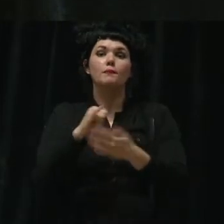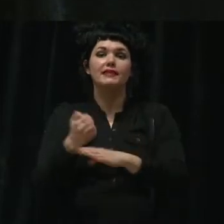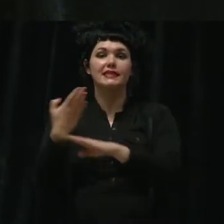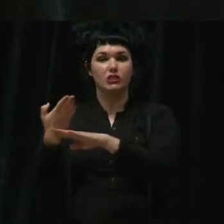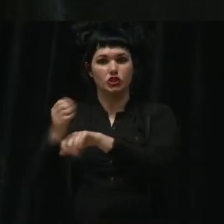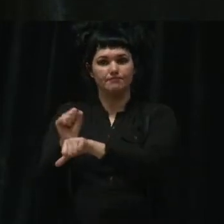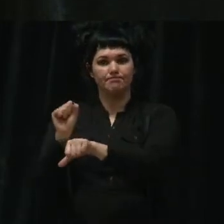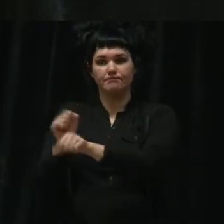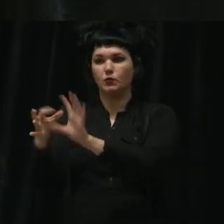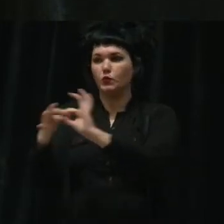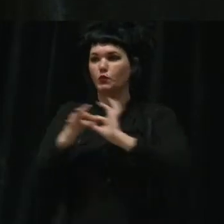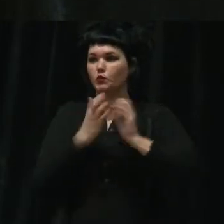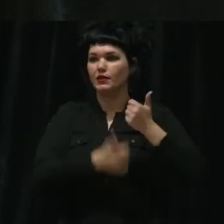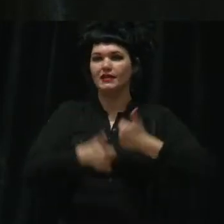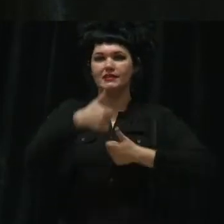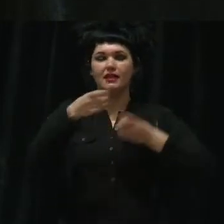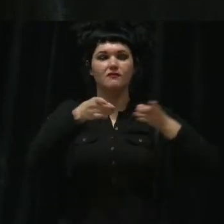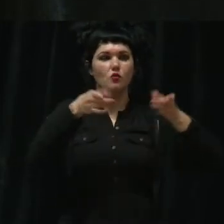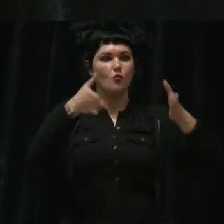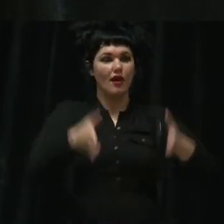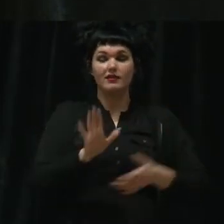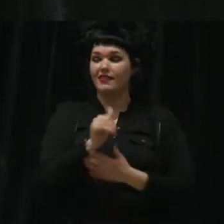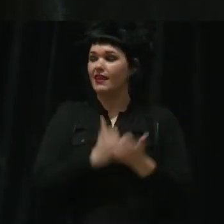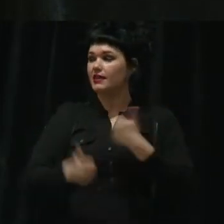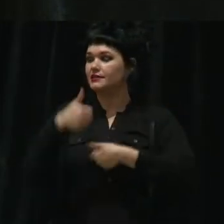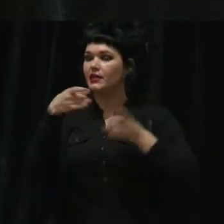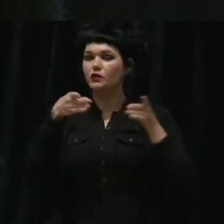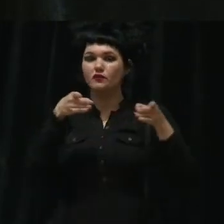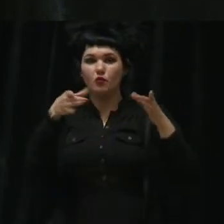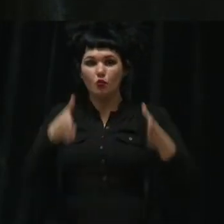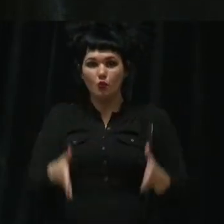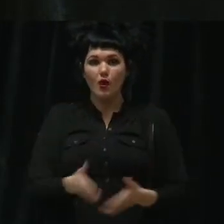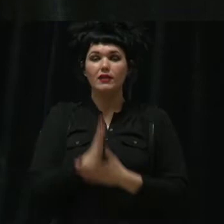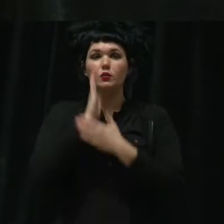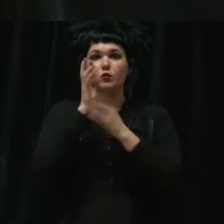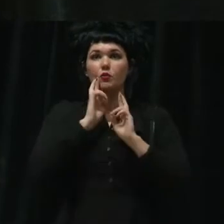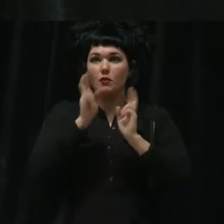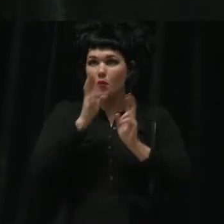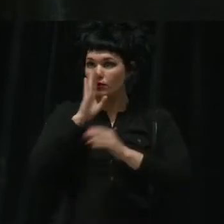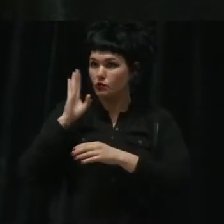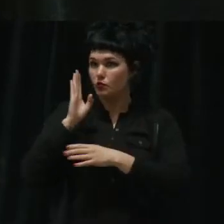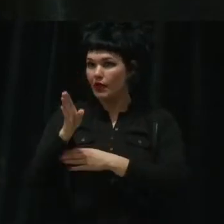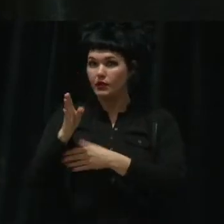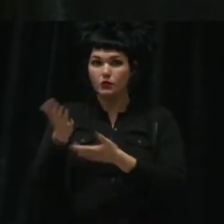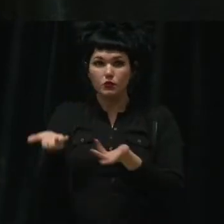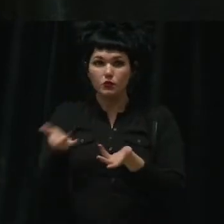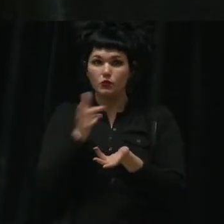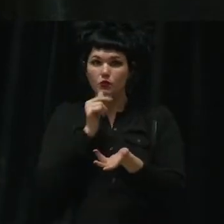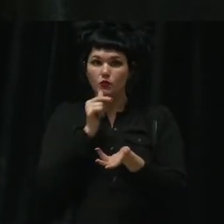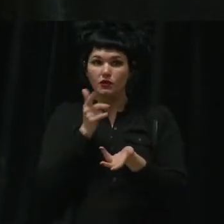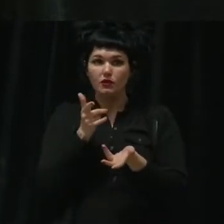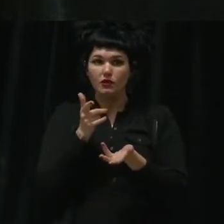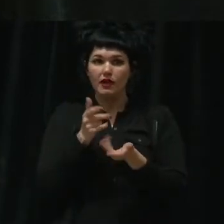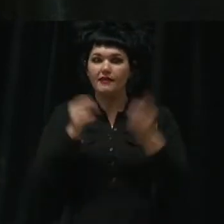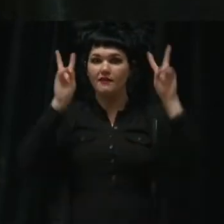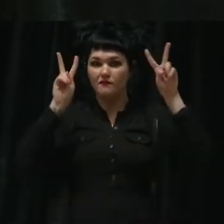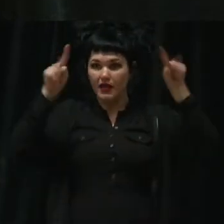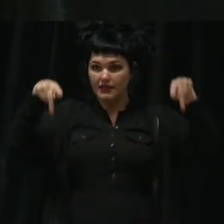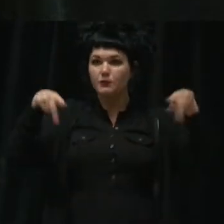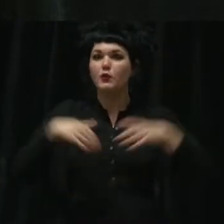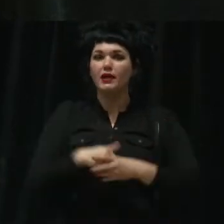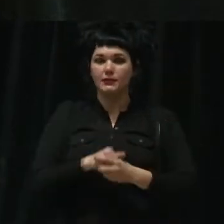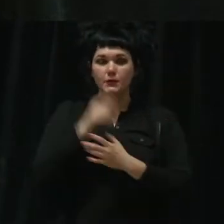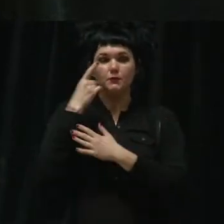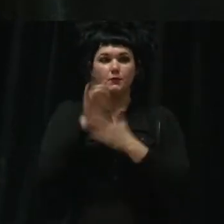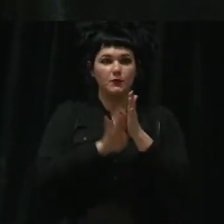of an executive director. And that executive director reports directly to the vice president